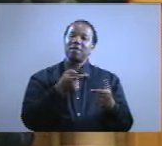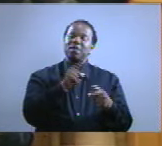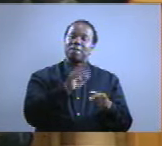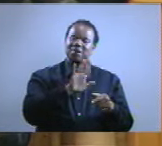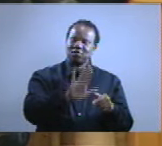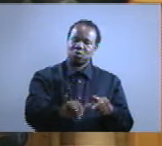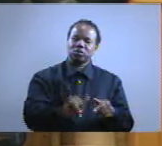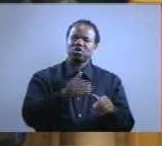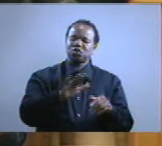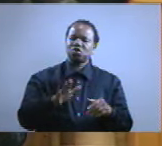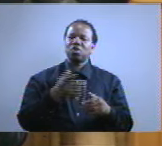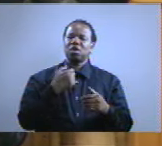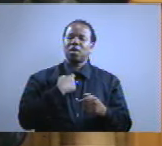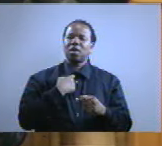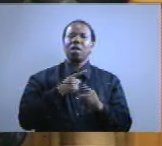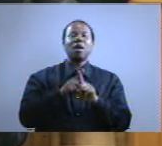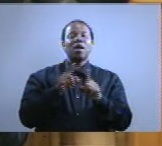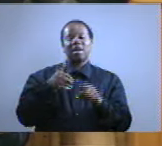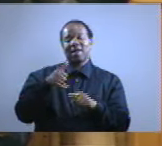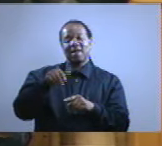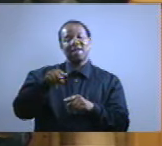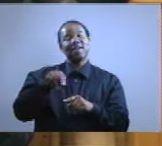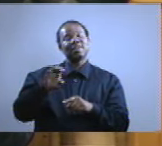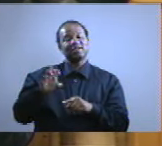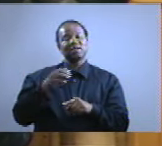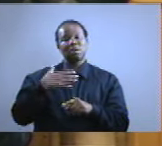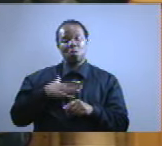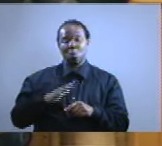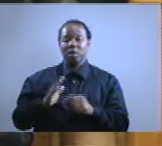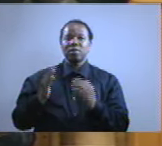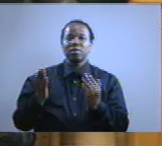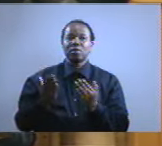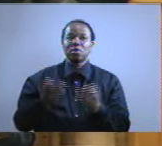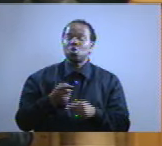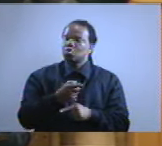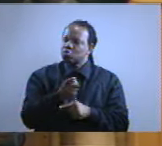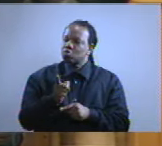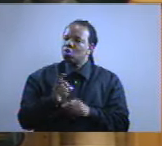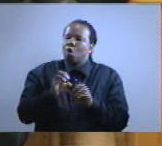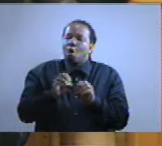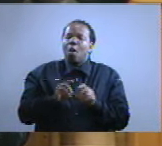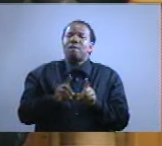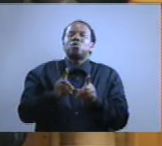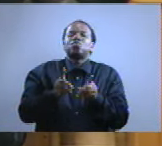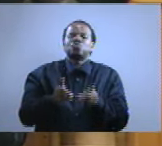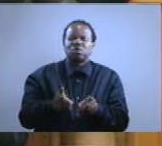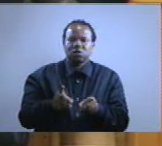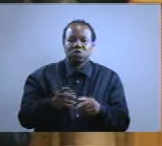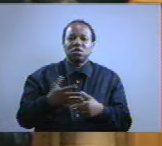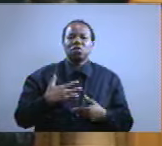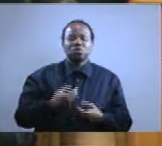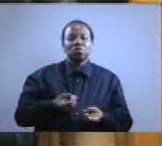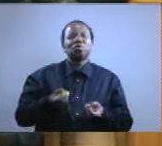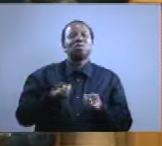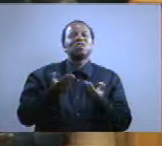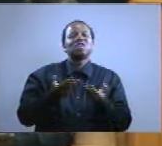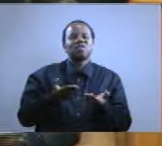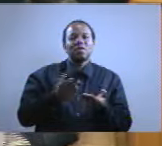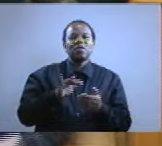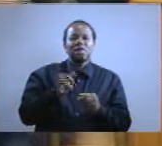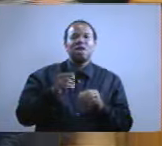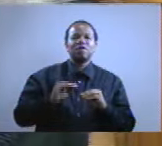wants to encourage the recipients of this award to grab this opportunity given and to use it to shape their future.